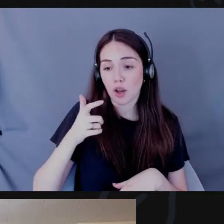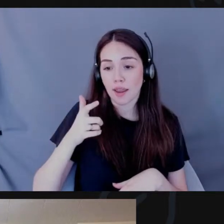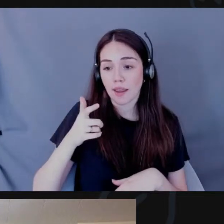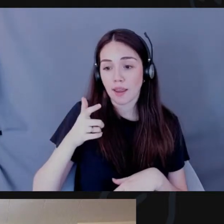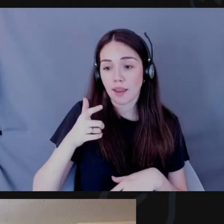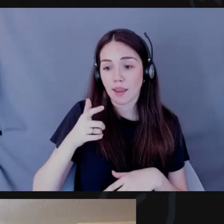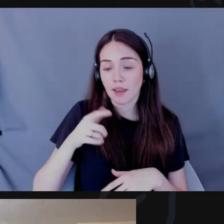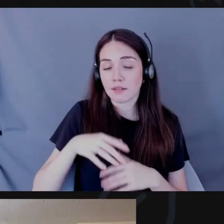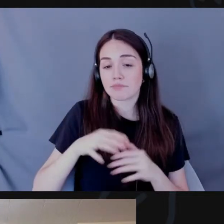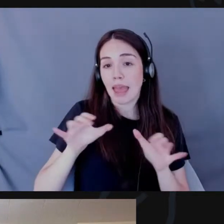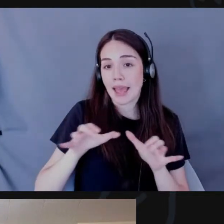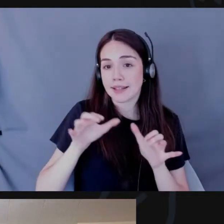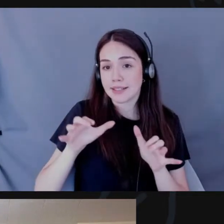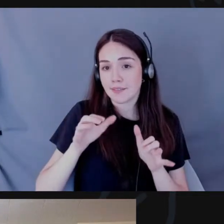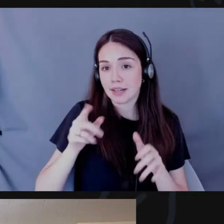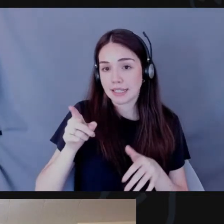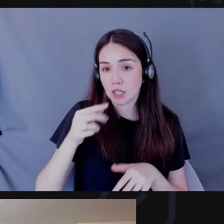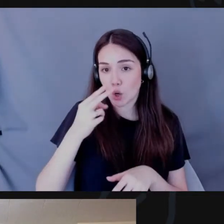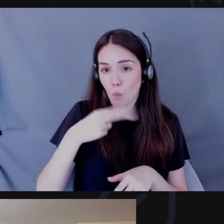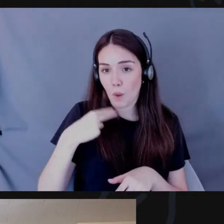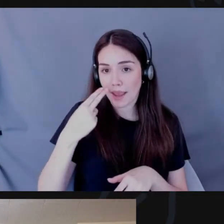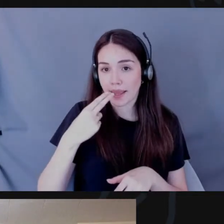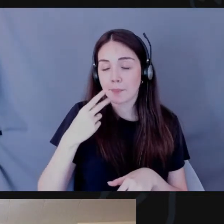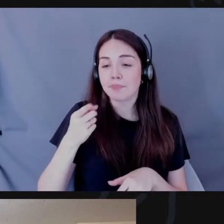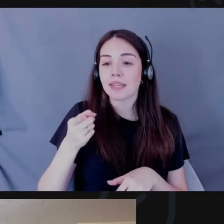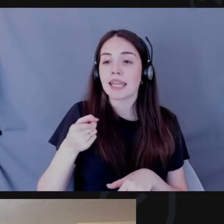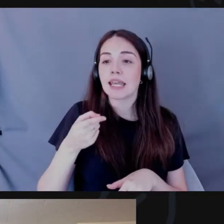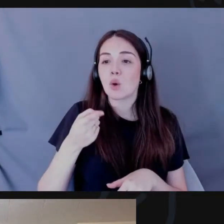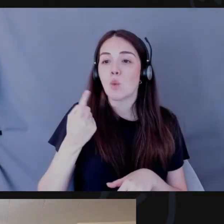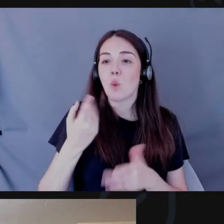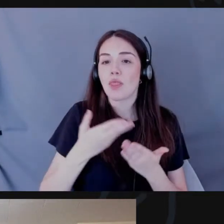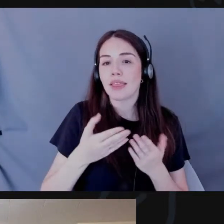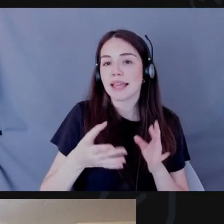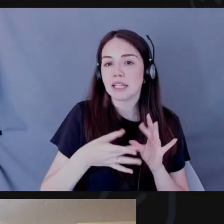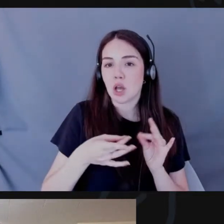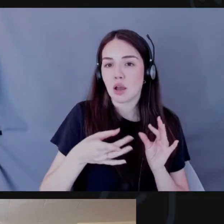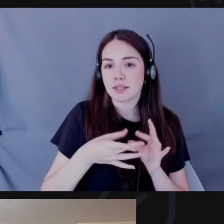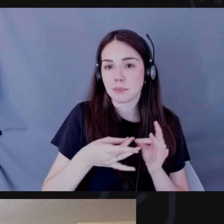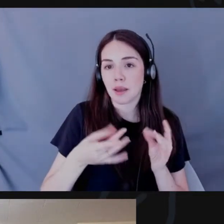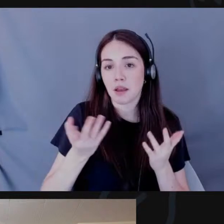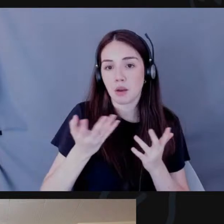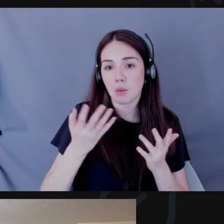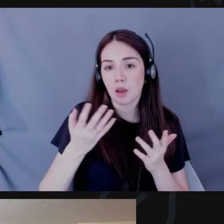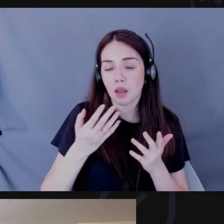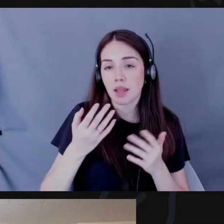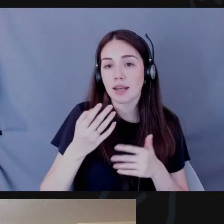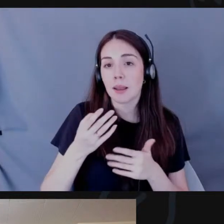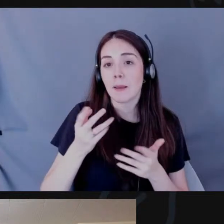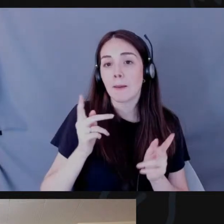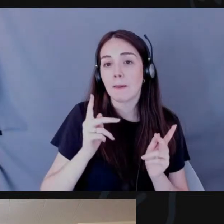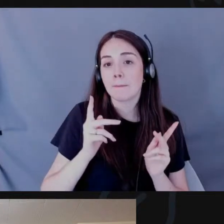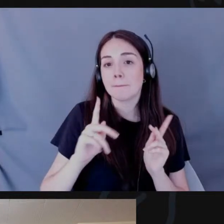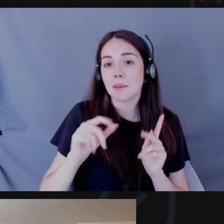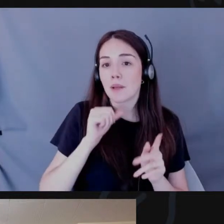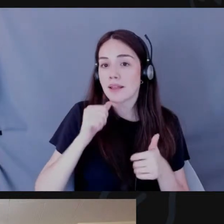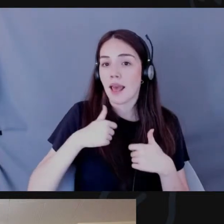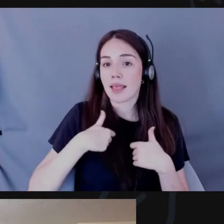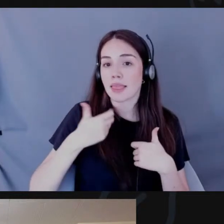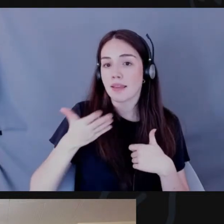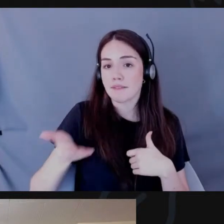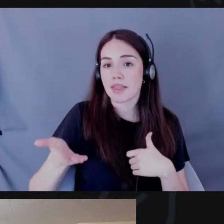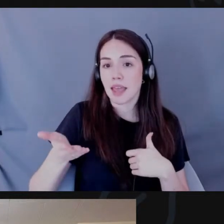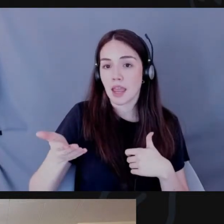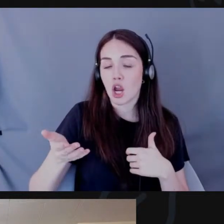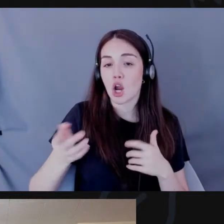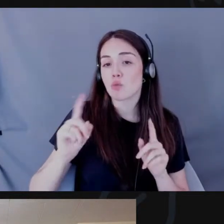And one of the things that he talks about extensively there is how non-natives come to